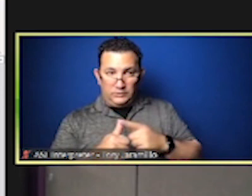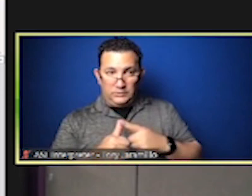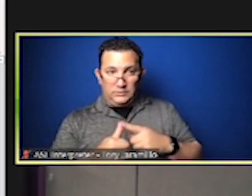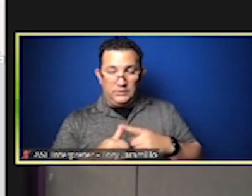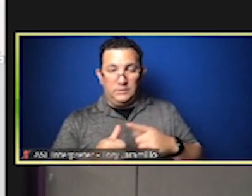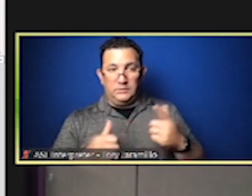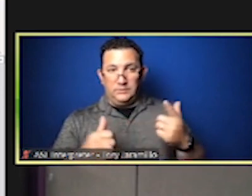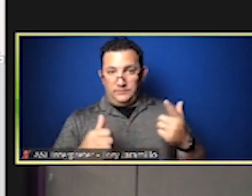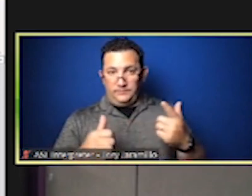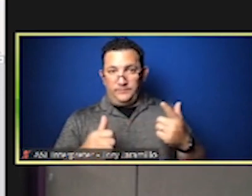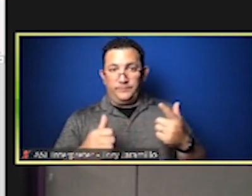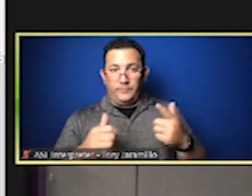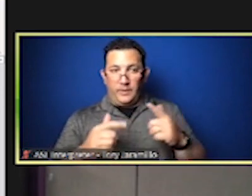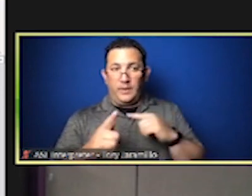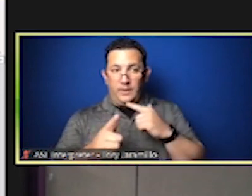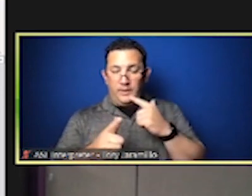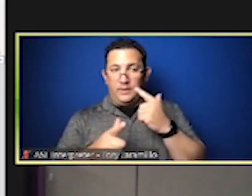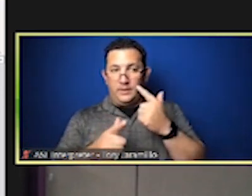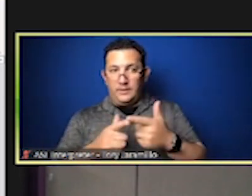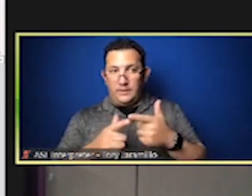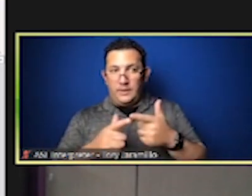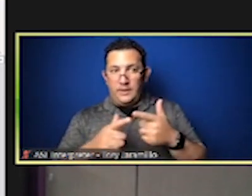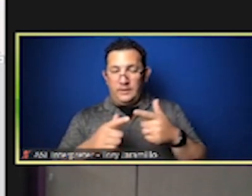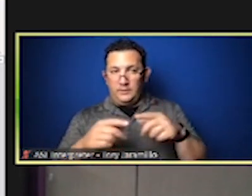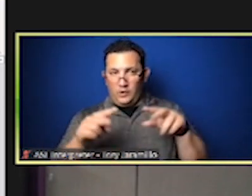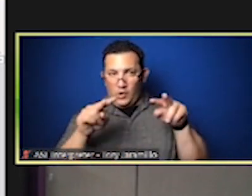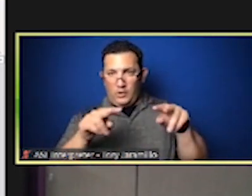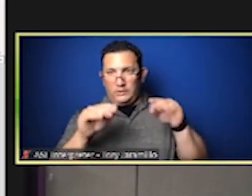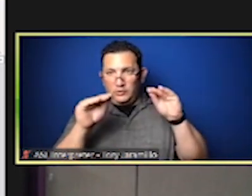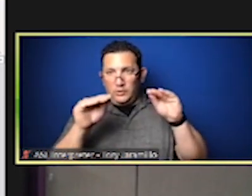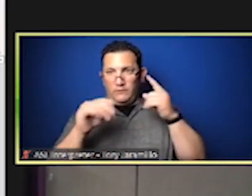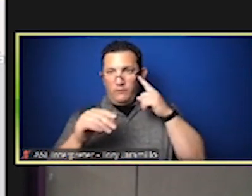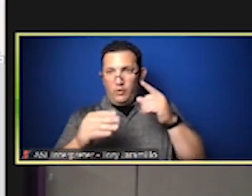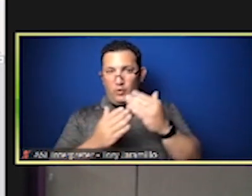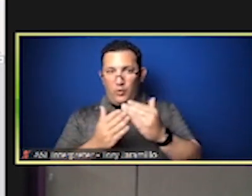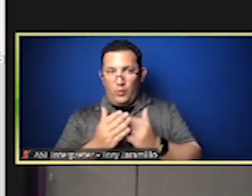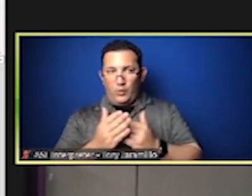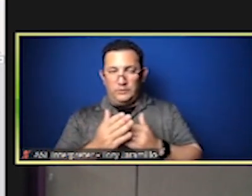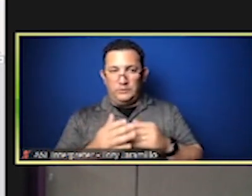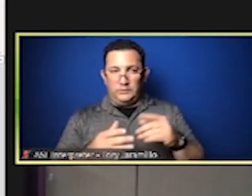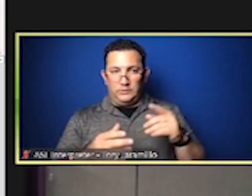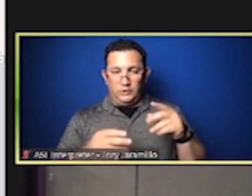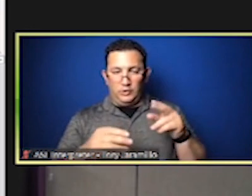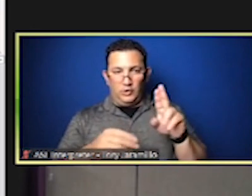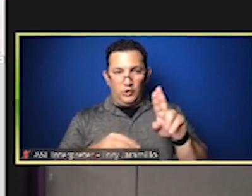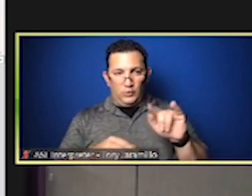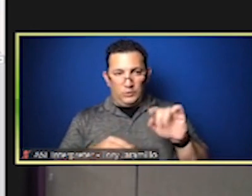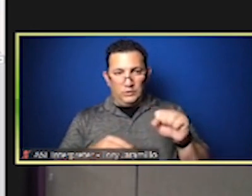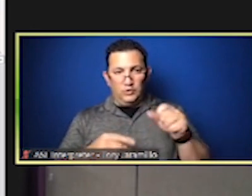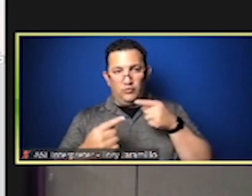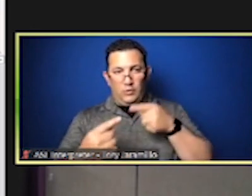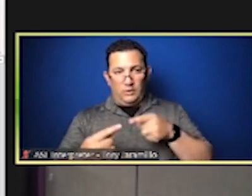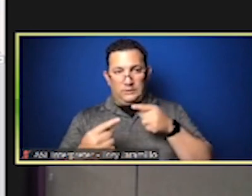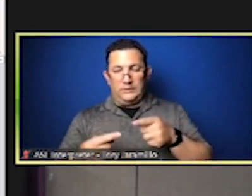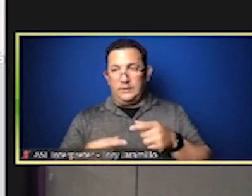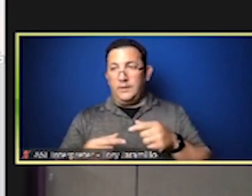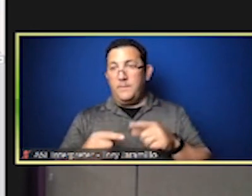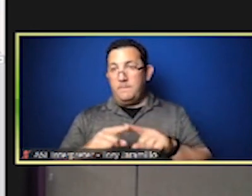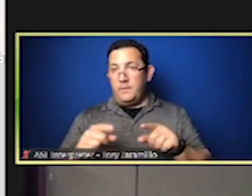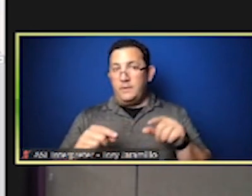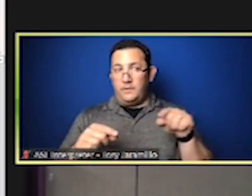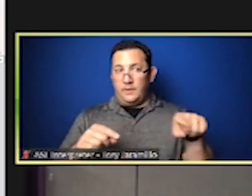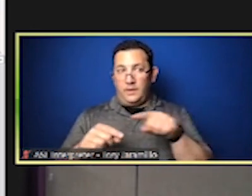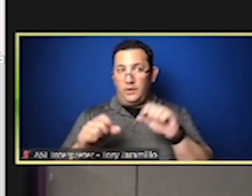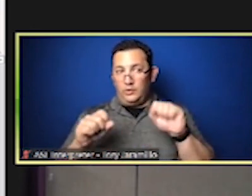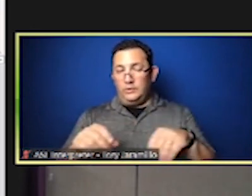you know, the instruction for that for those courses that units you struggled in, but then they could give